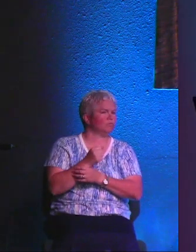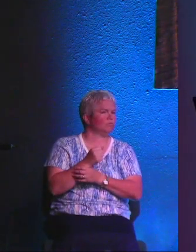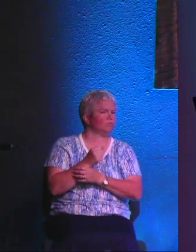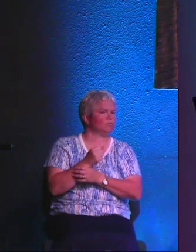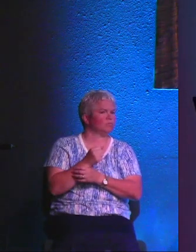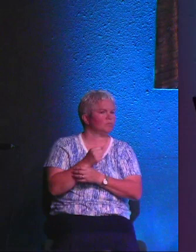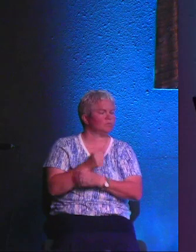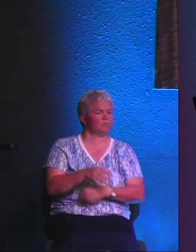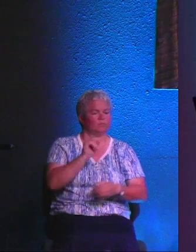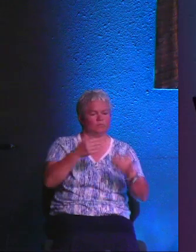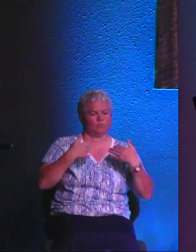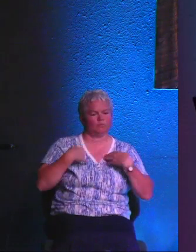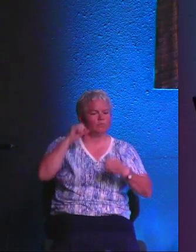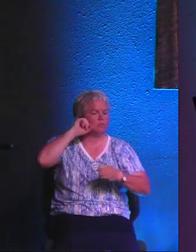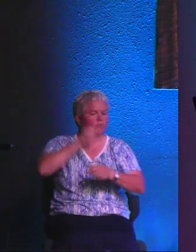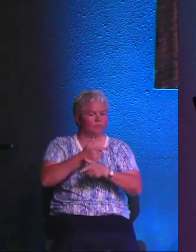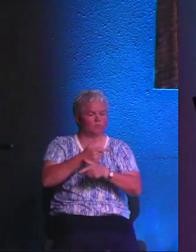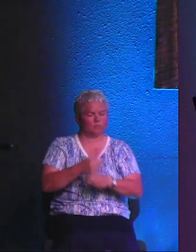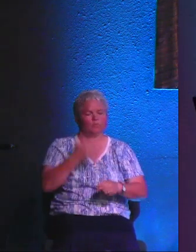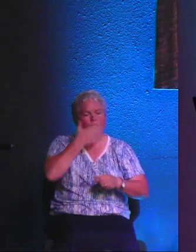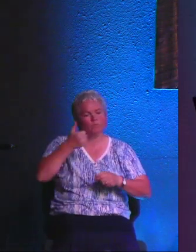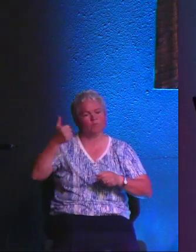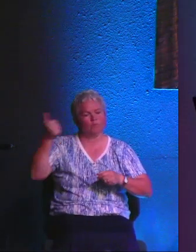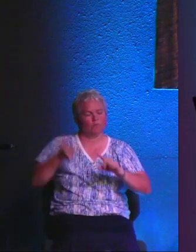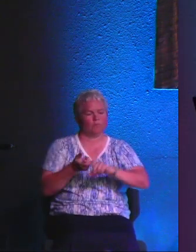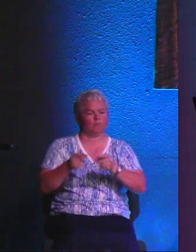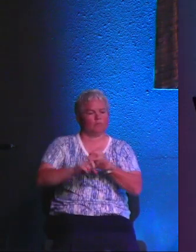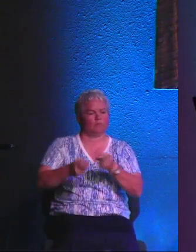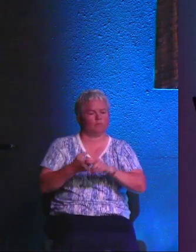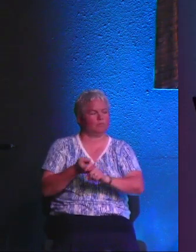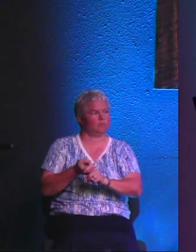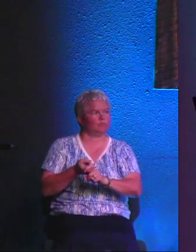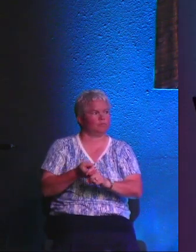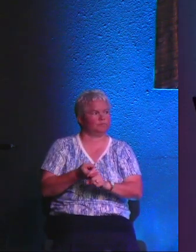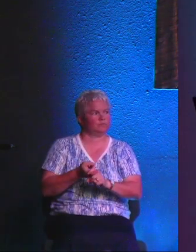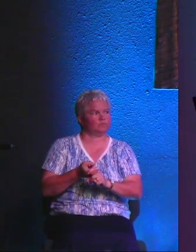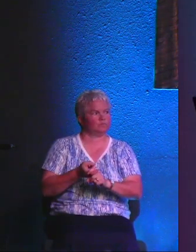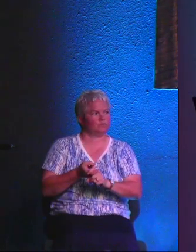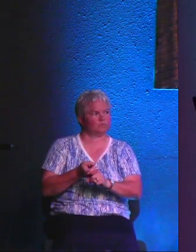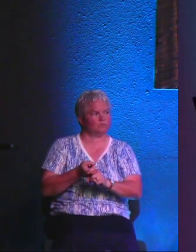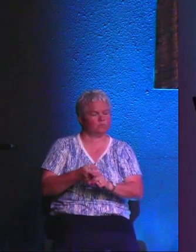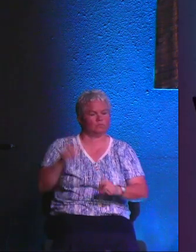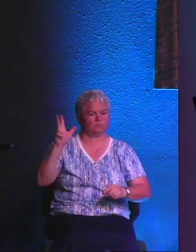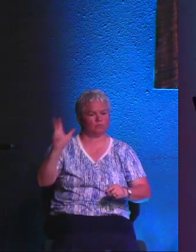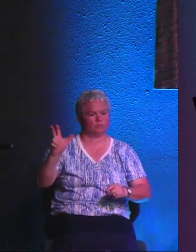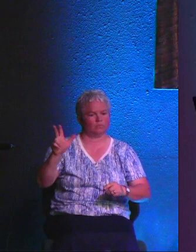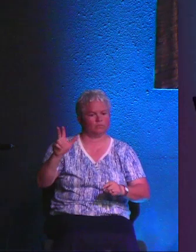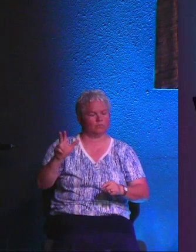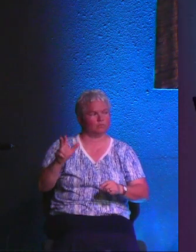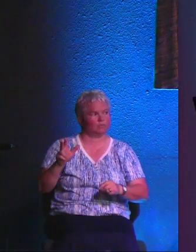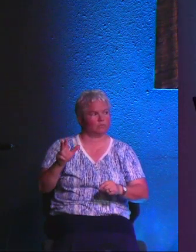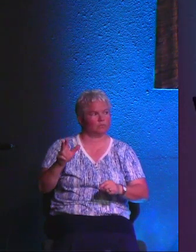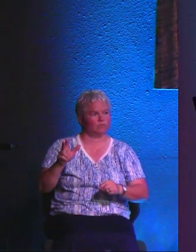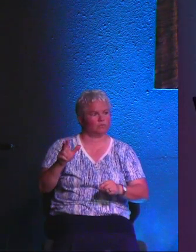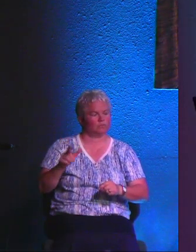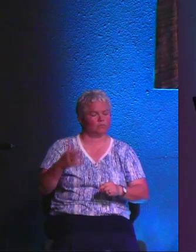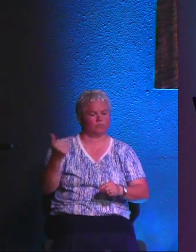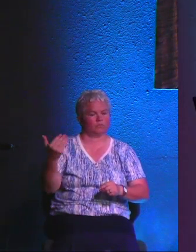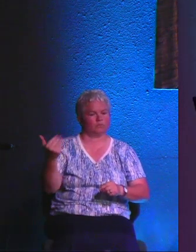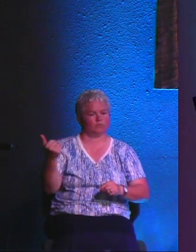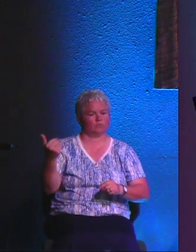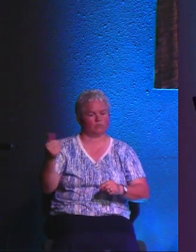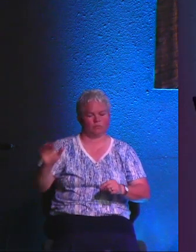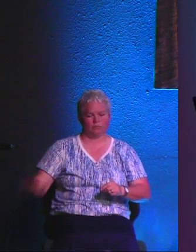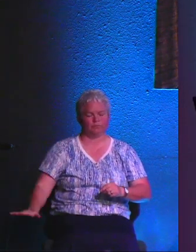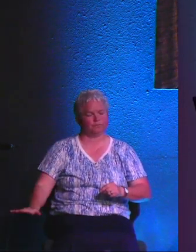Lord. I have a sister who is my best friend and is a year younger than I, and three other siblings, which are all about